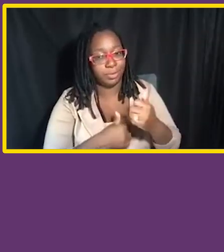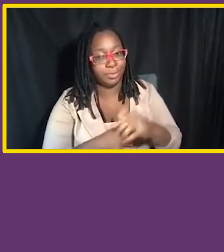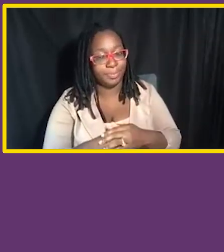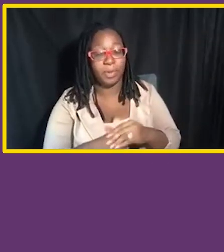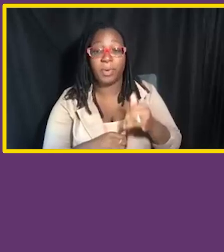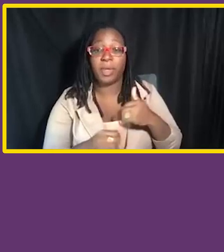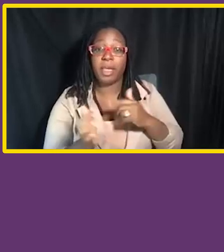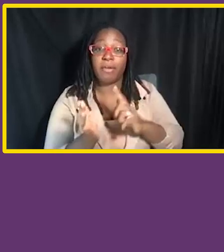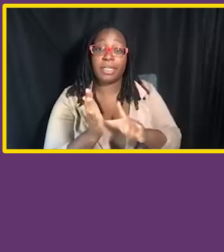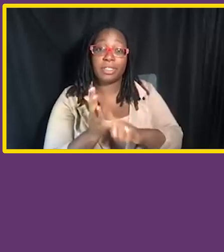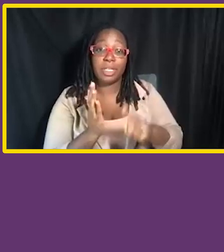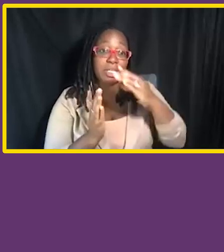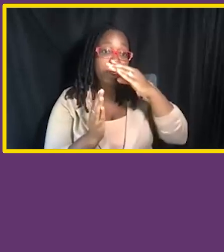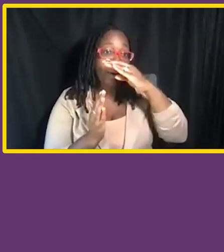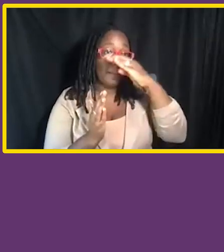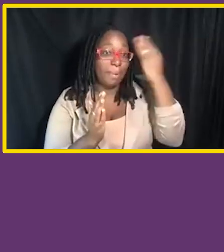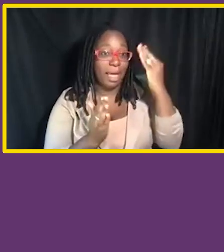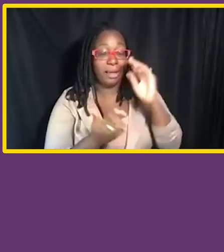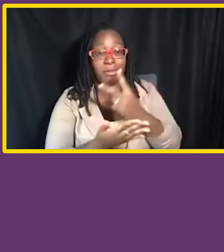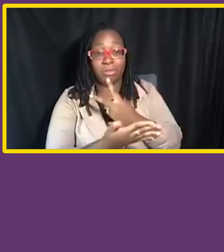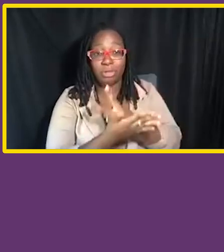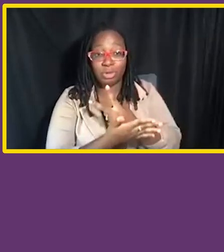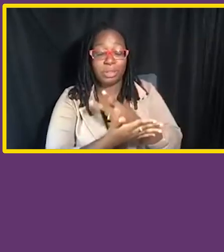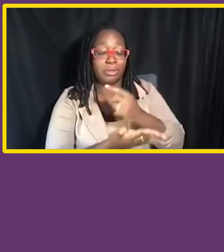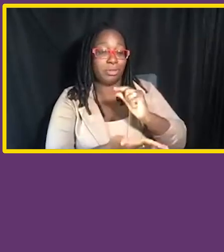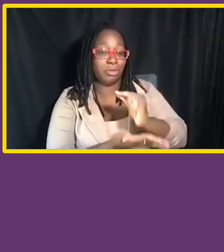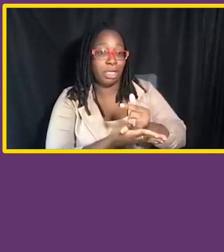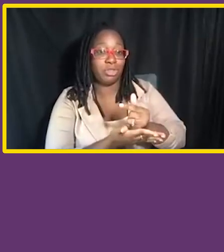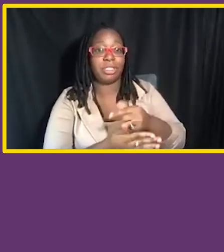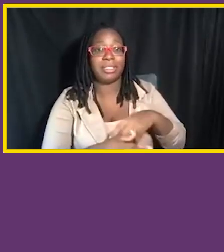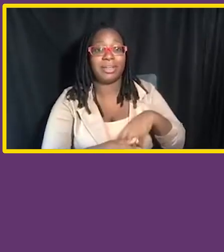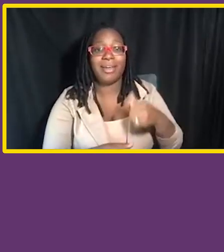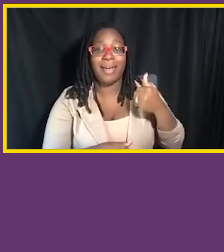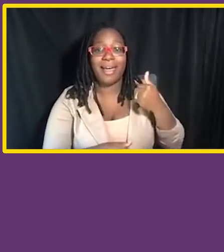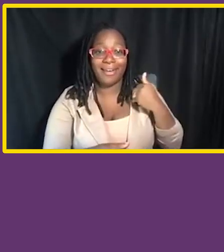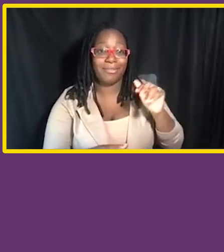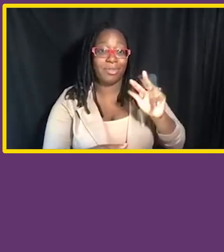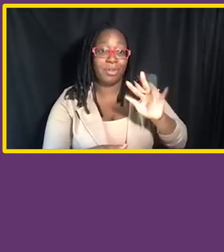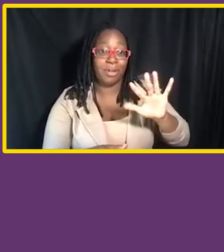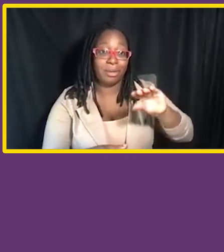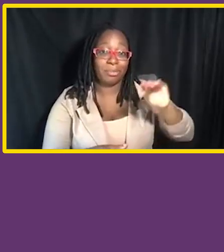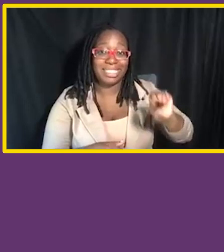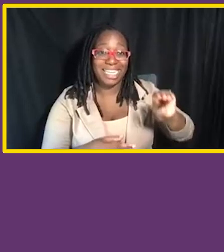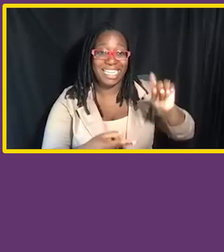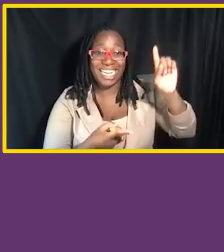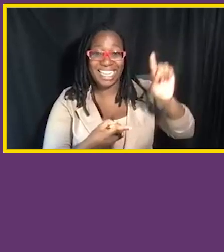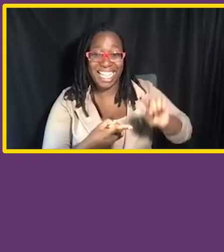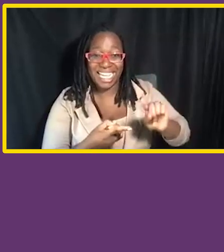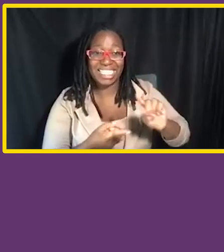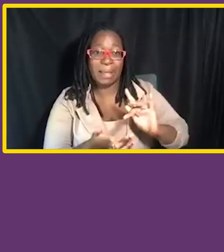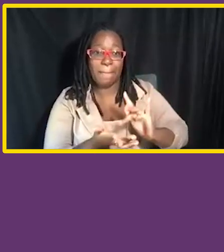Black graduates of historically Black colleges and universities having 35% less metabolic